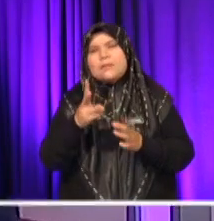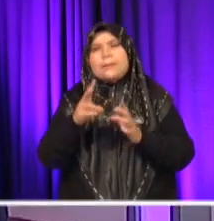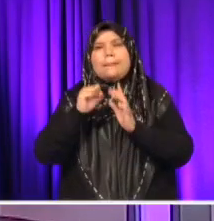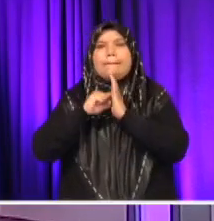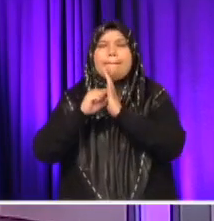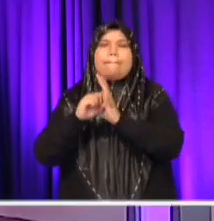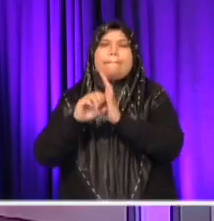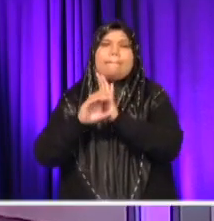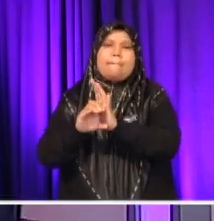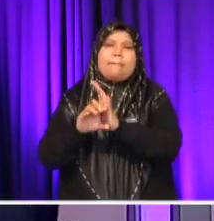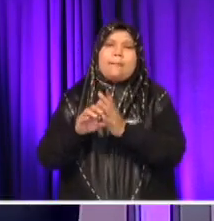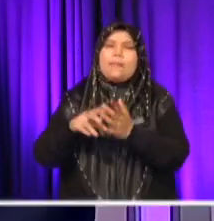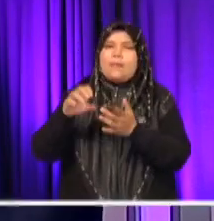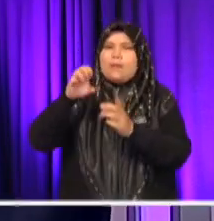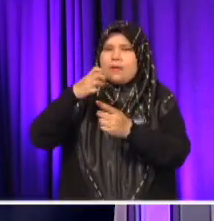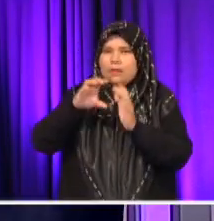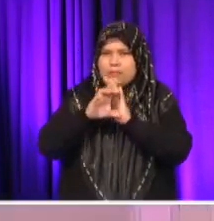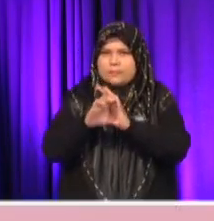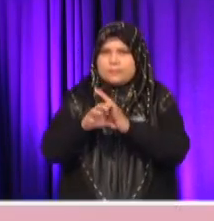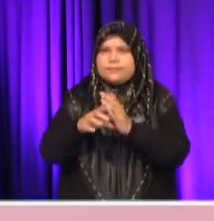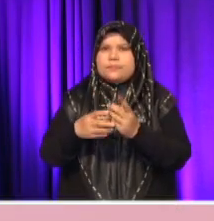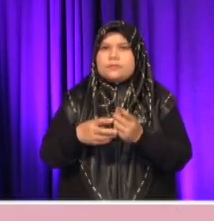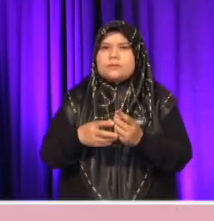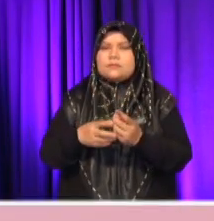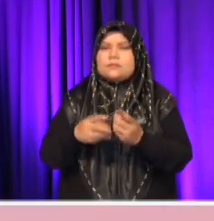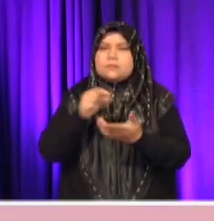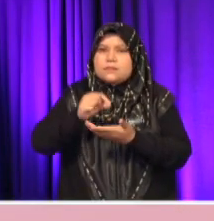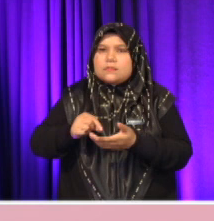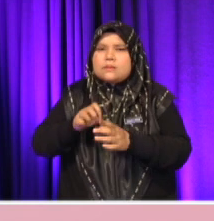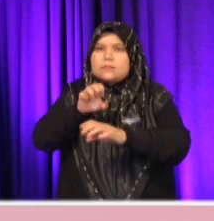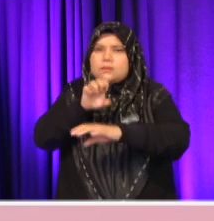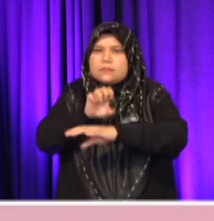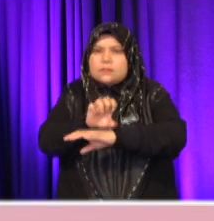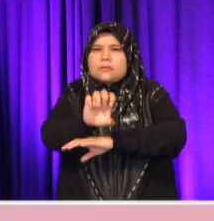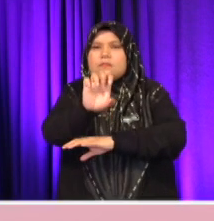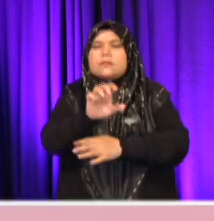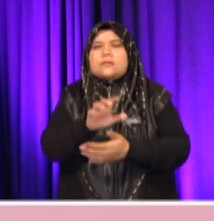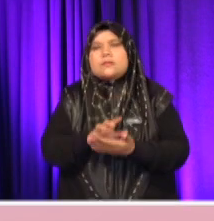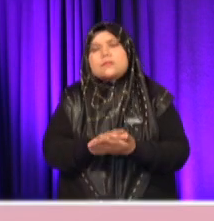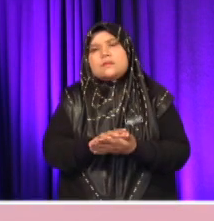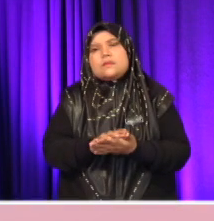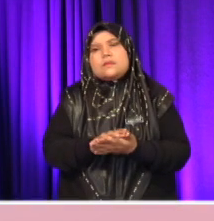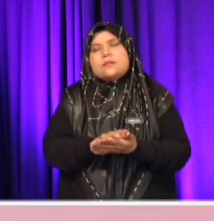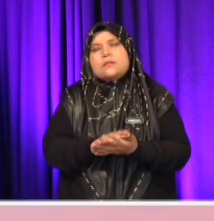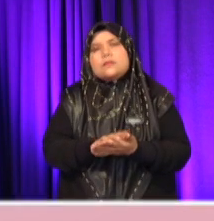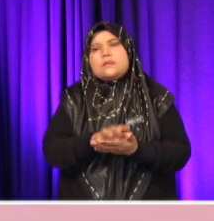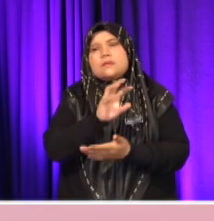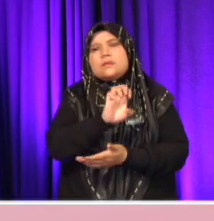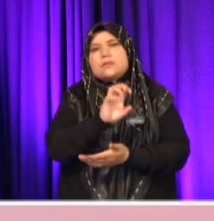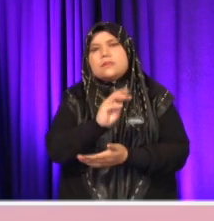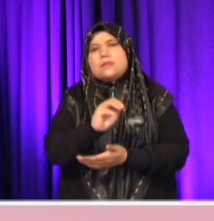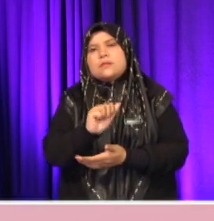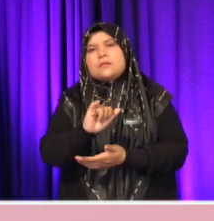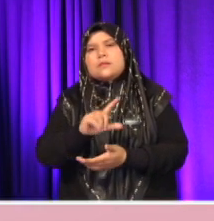to write an email, as you can see from the template here. You are required to write an email to a friend